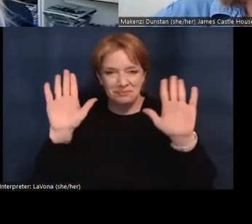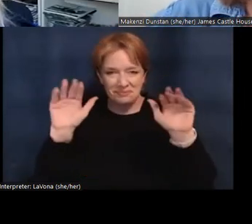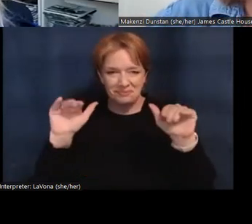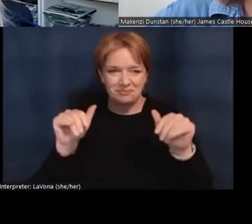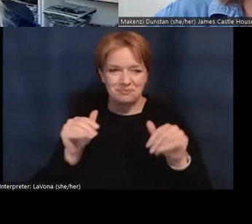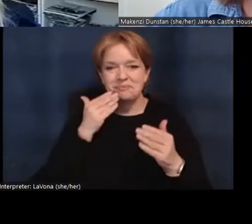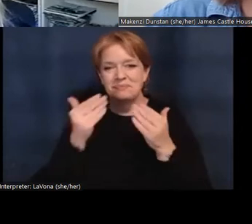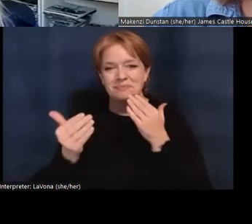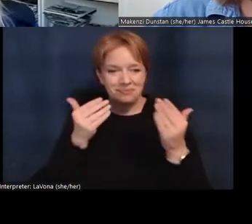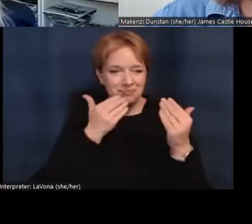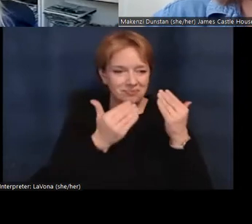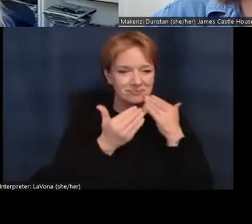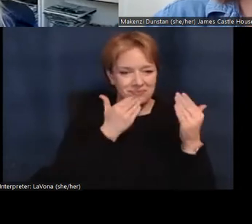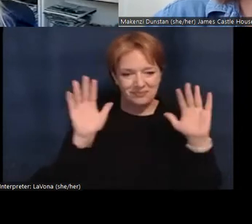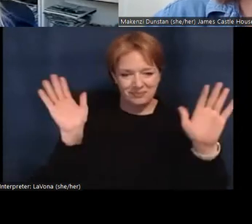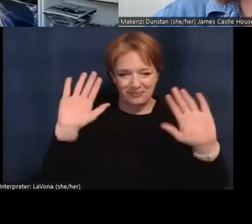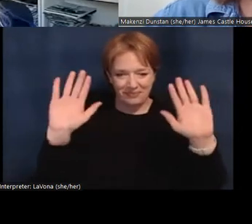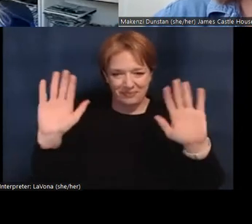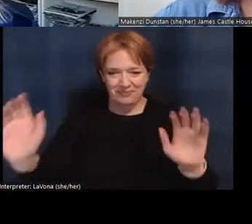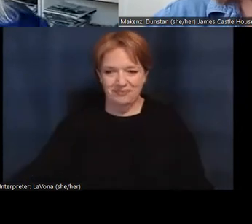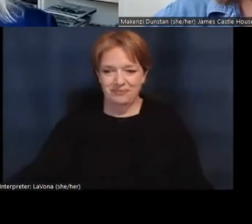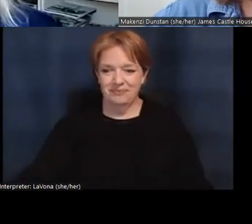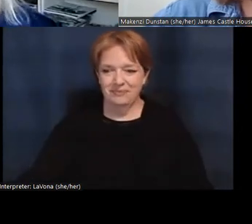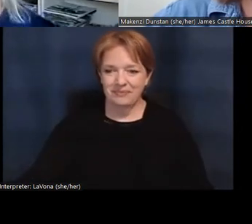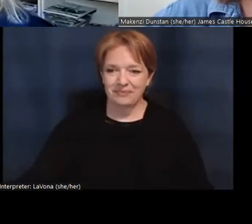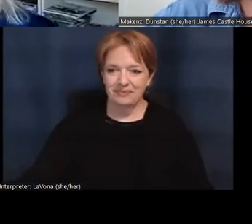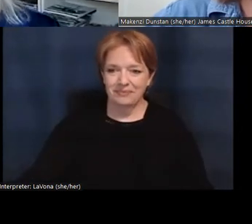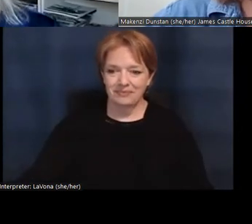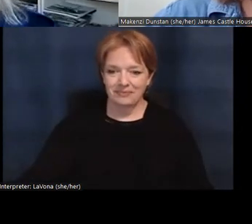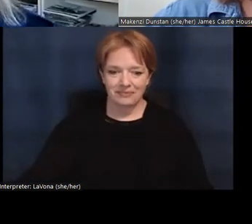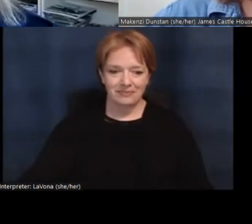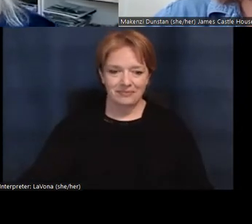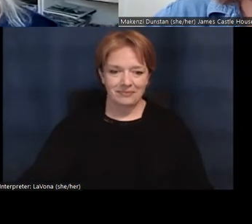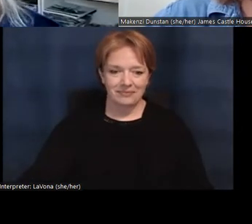Thank you. Thank you. Bye. Bye-bye.